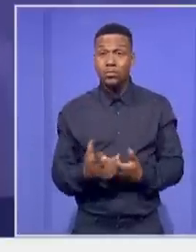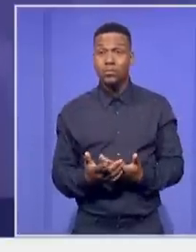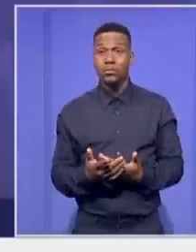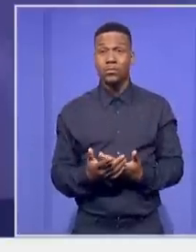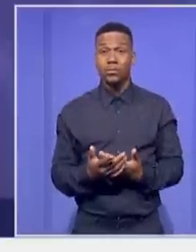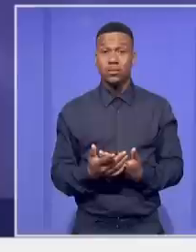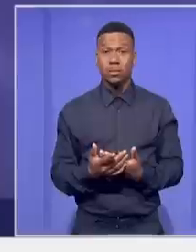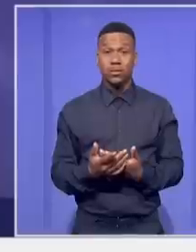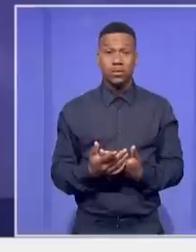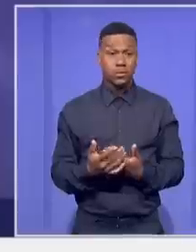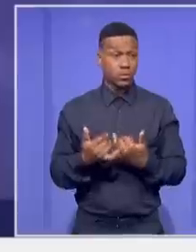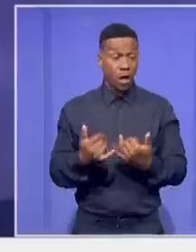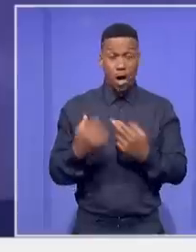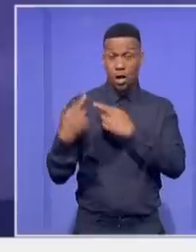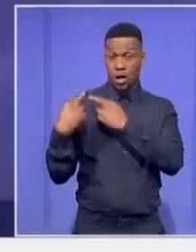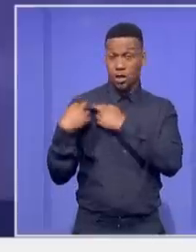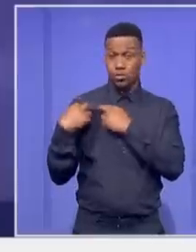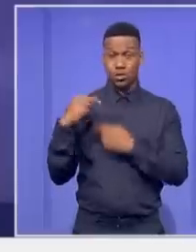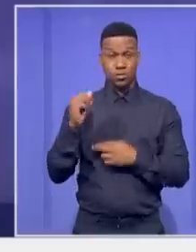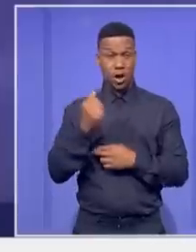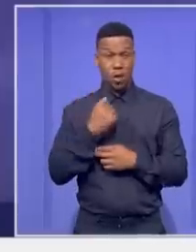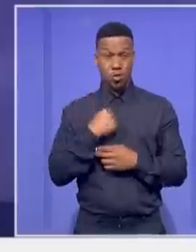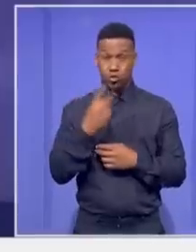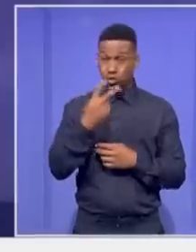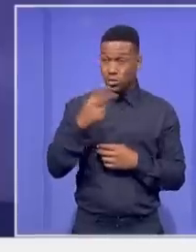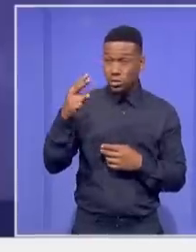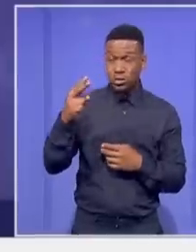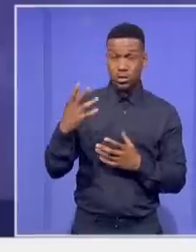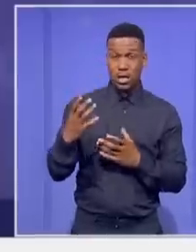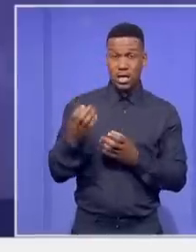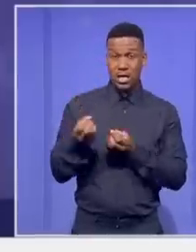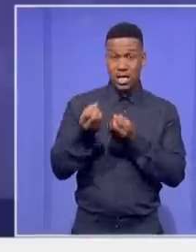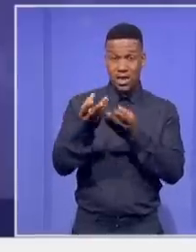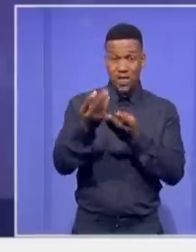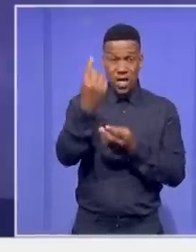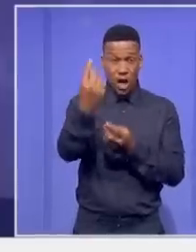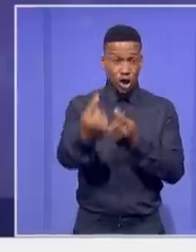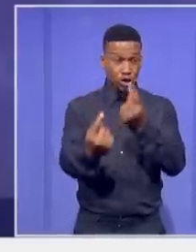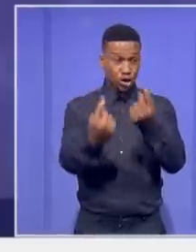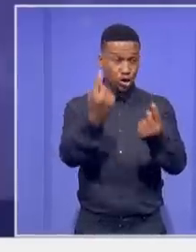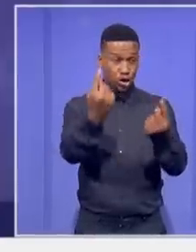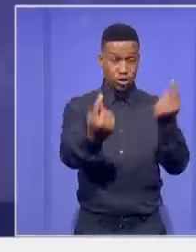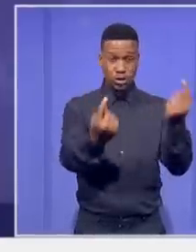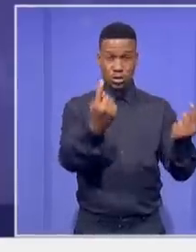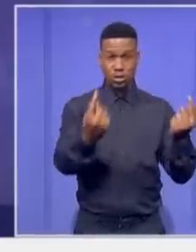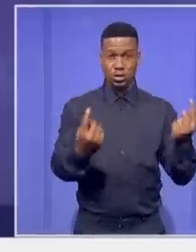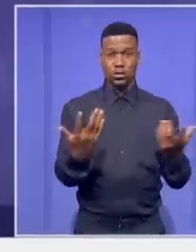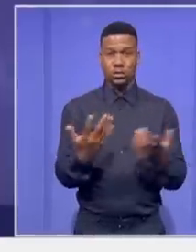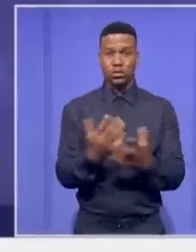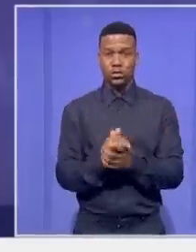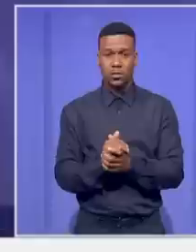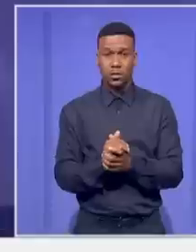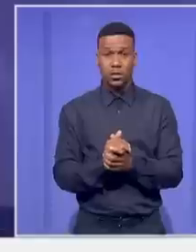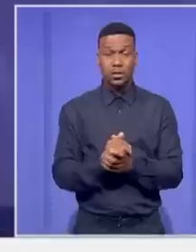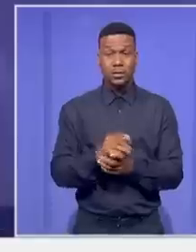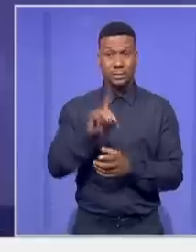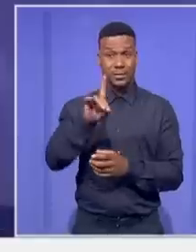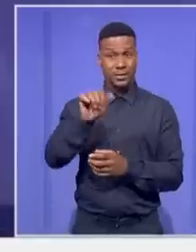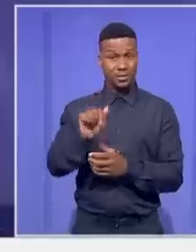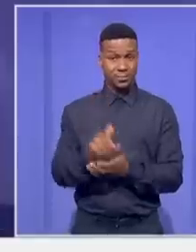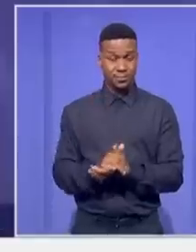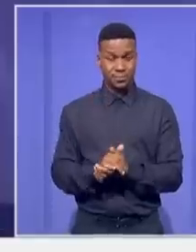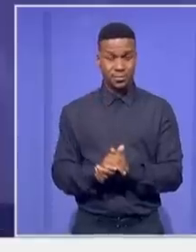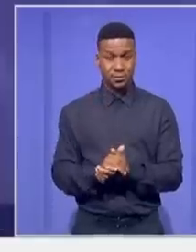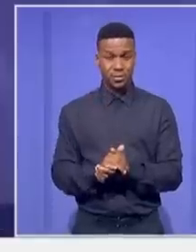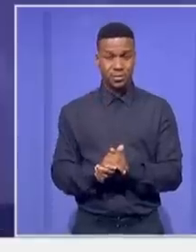this responsibility places on each and every one of us in the DA. Because while